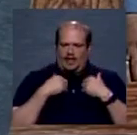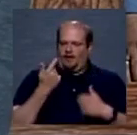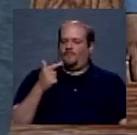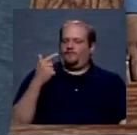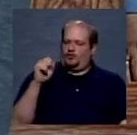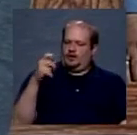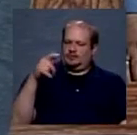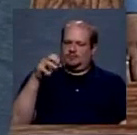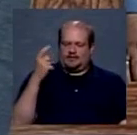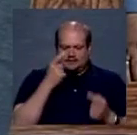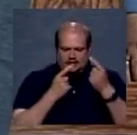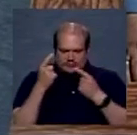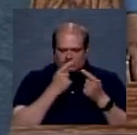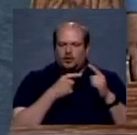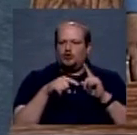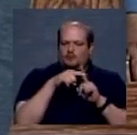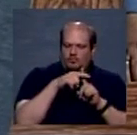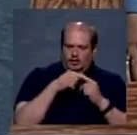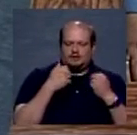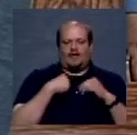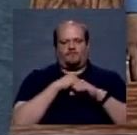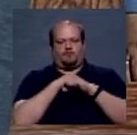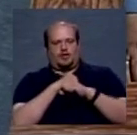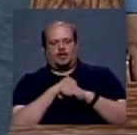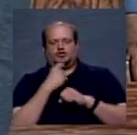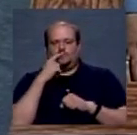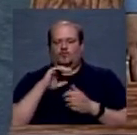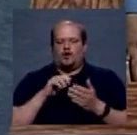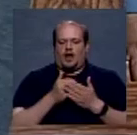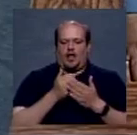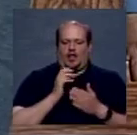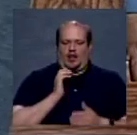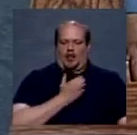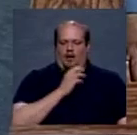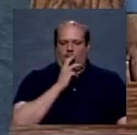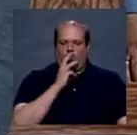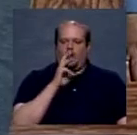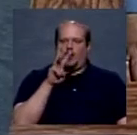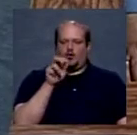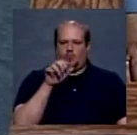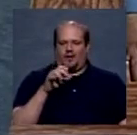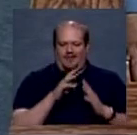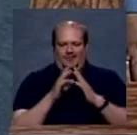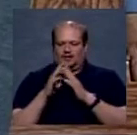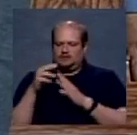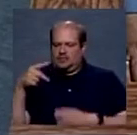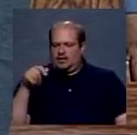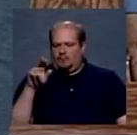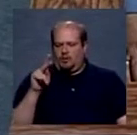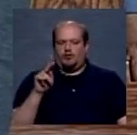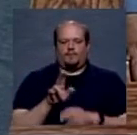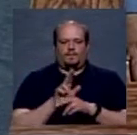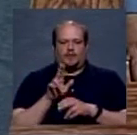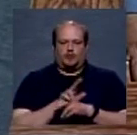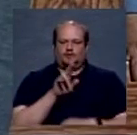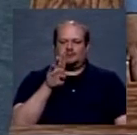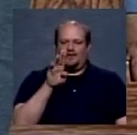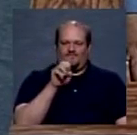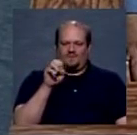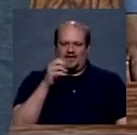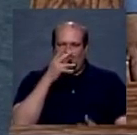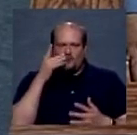into consideration, as well as the protection of our waterways and city parks. In addition, the use of bee-friendly